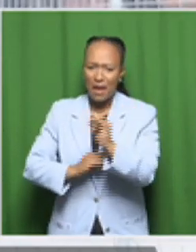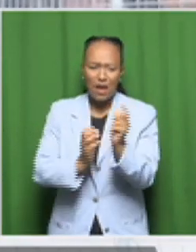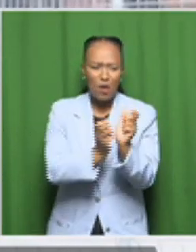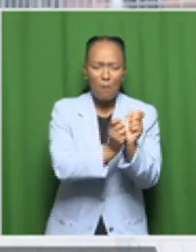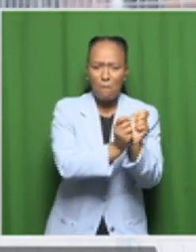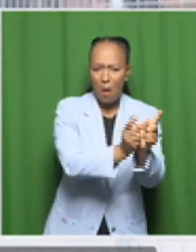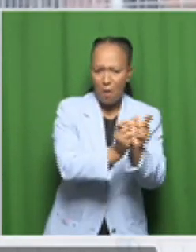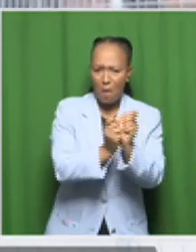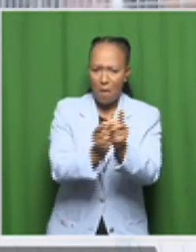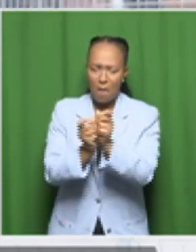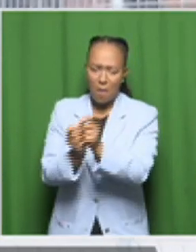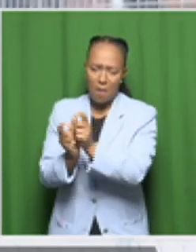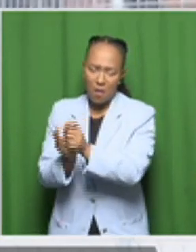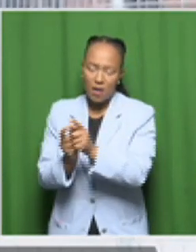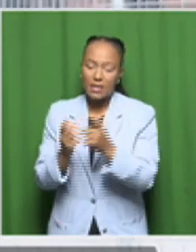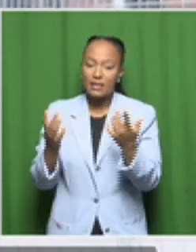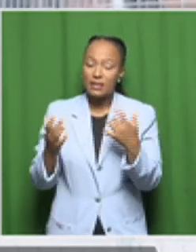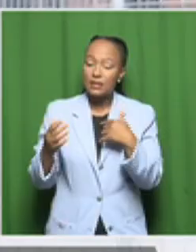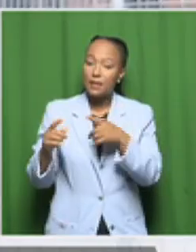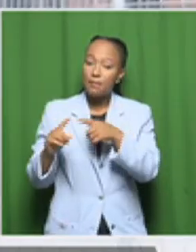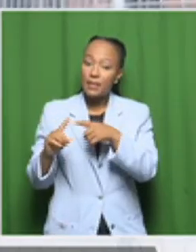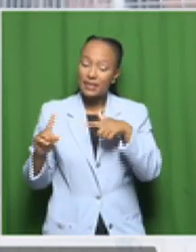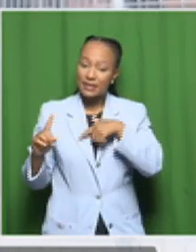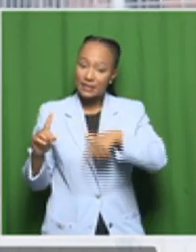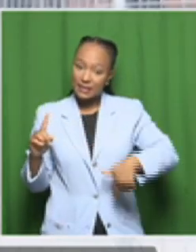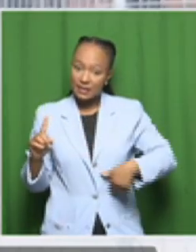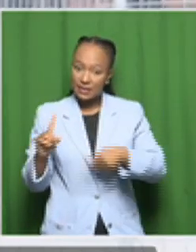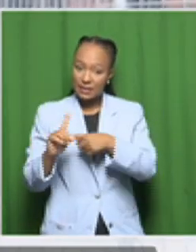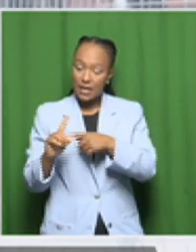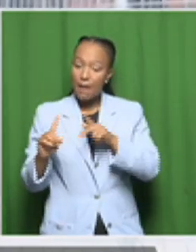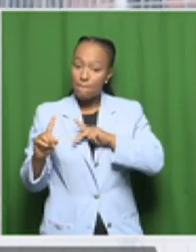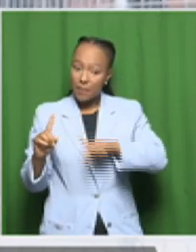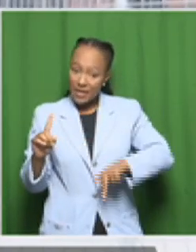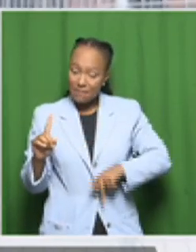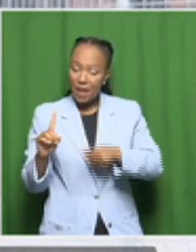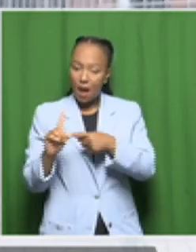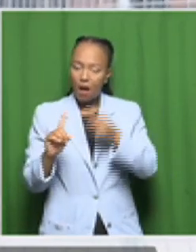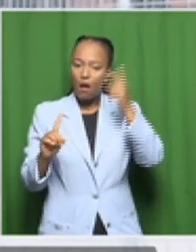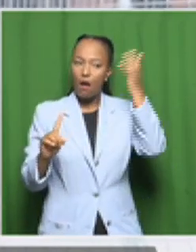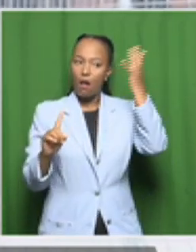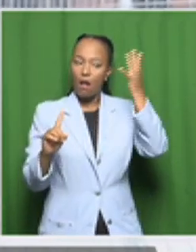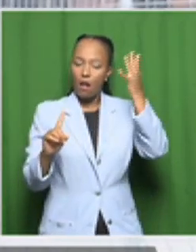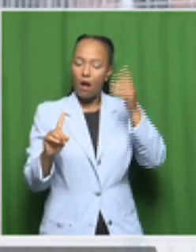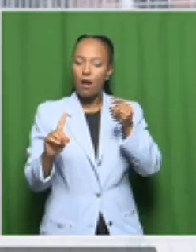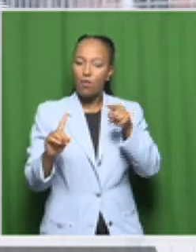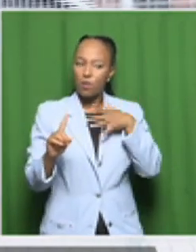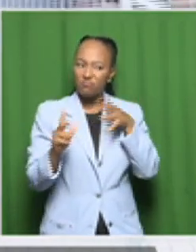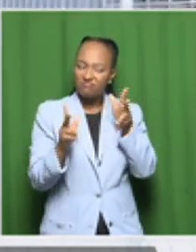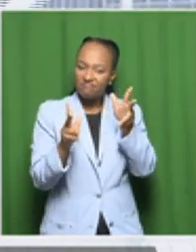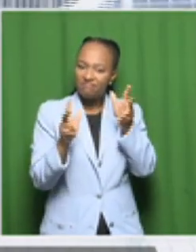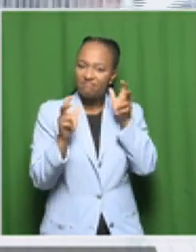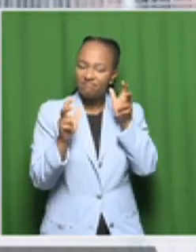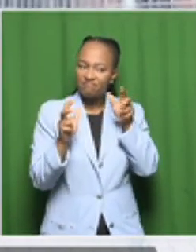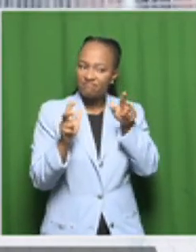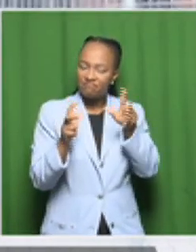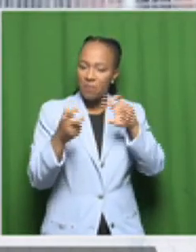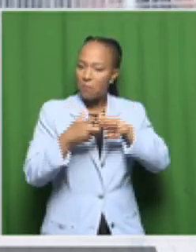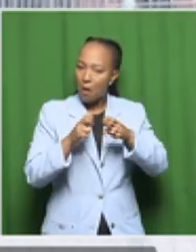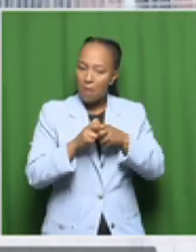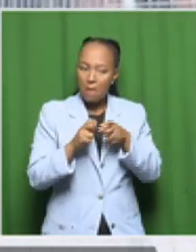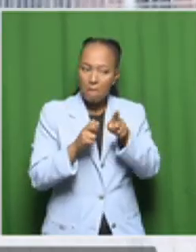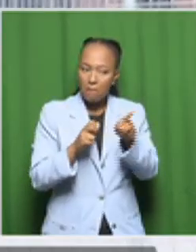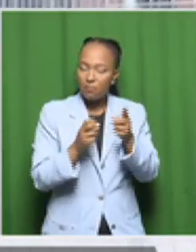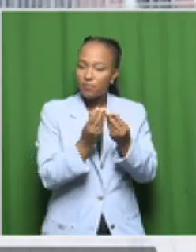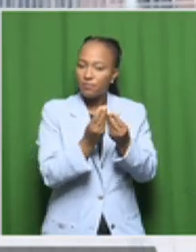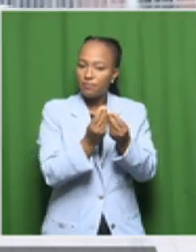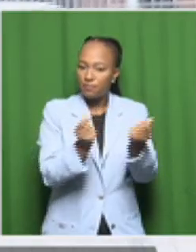that has to be central around the speech of the Premier today. And it's going to be very, very interesting or how he entangles around that, especially with regards to how